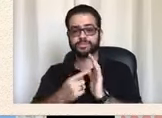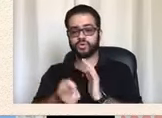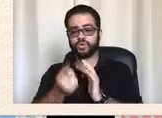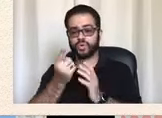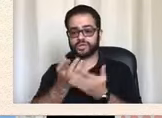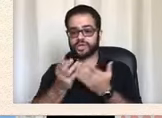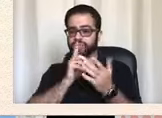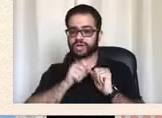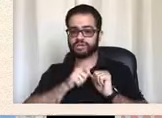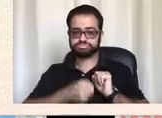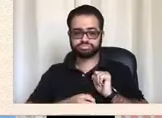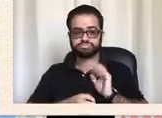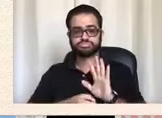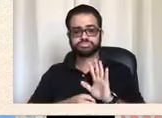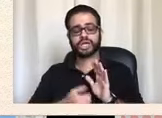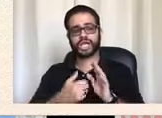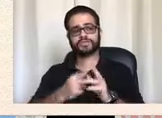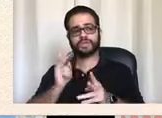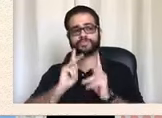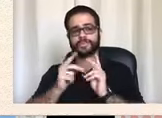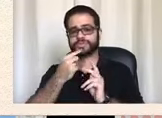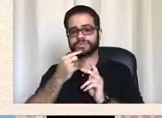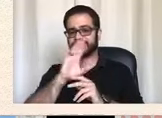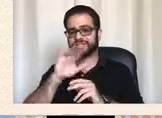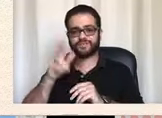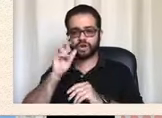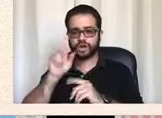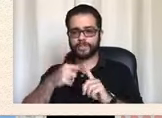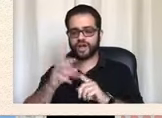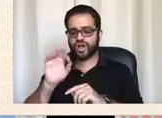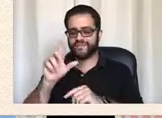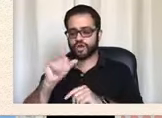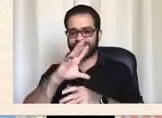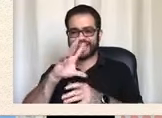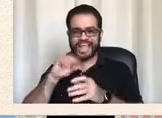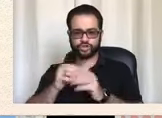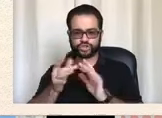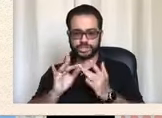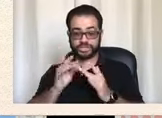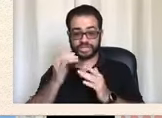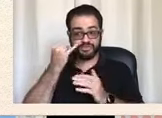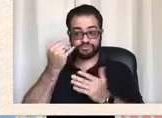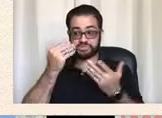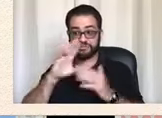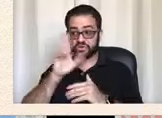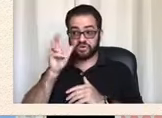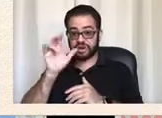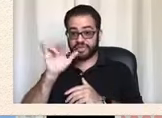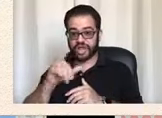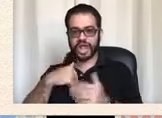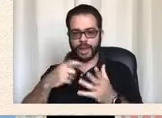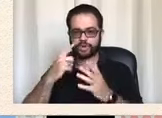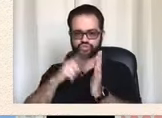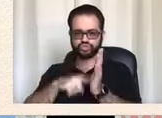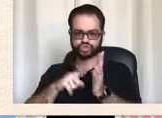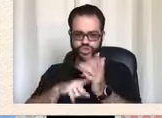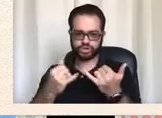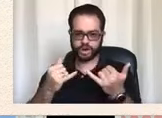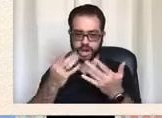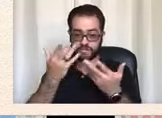people that say they've never heard of it is the Florida Inclusion Network. Okay, so if you don't know what Florida Inclusion Network is, I want you to Google it right after this is